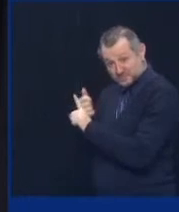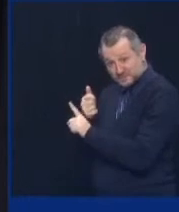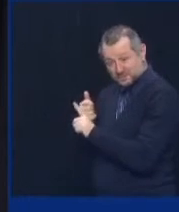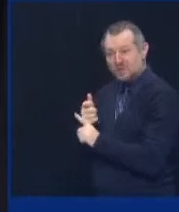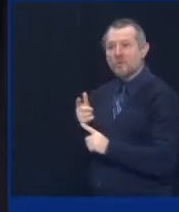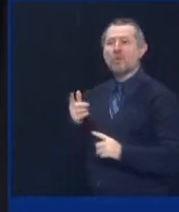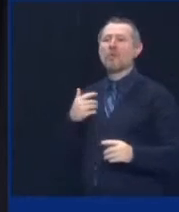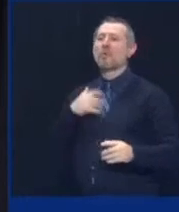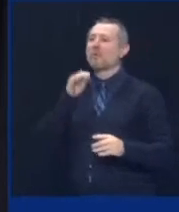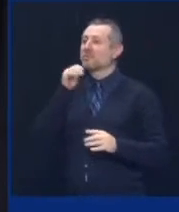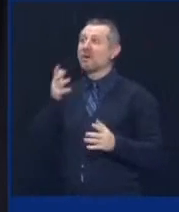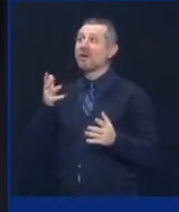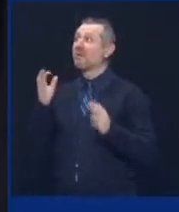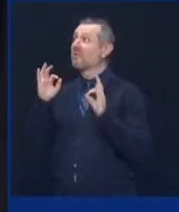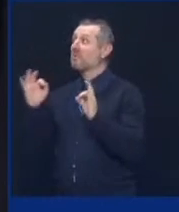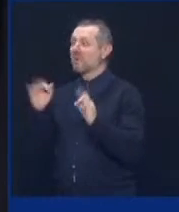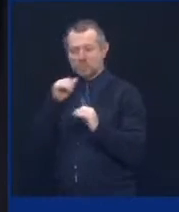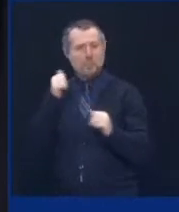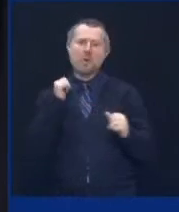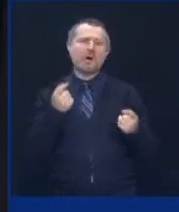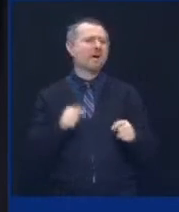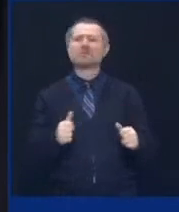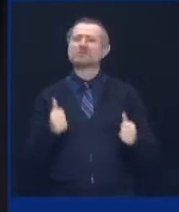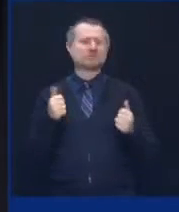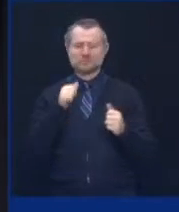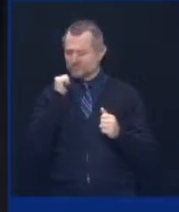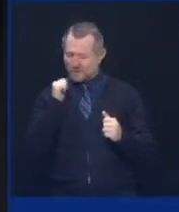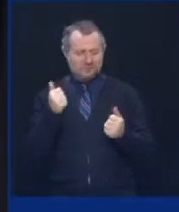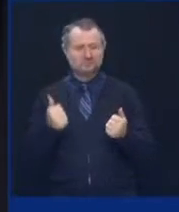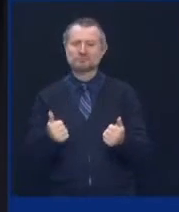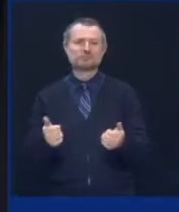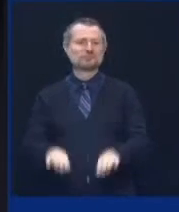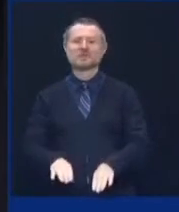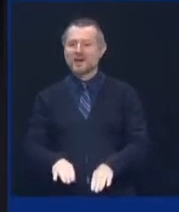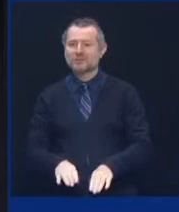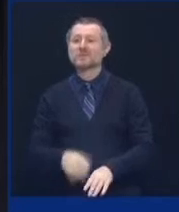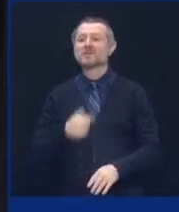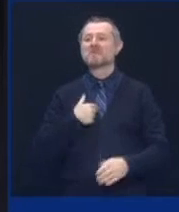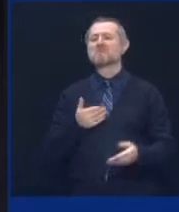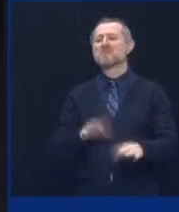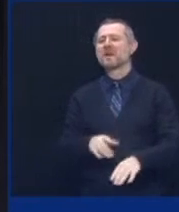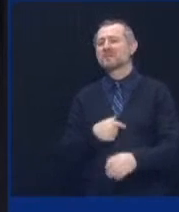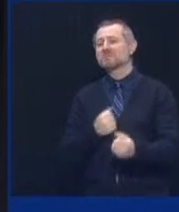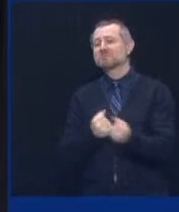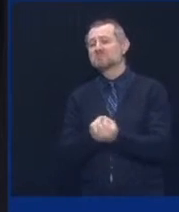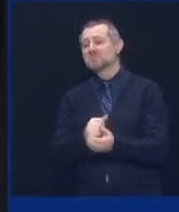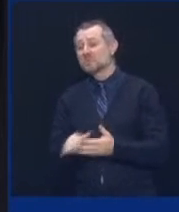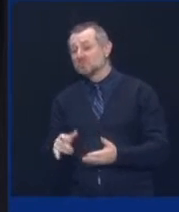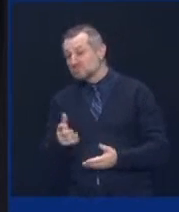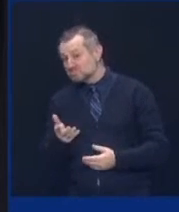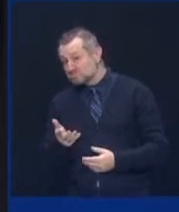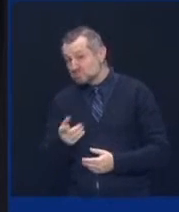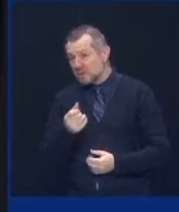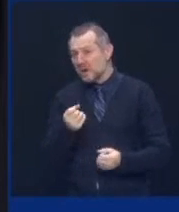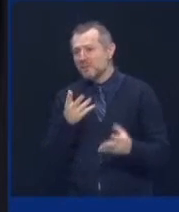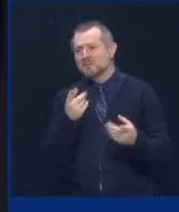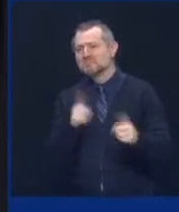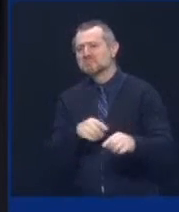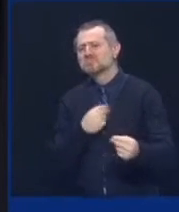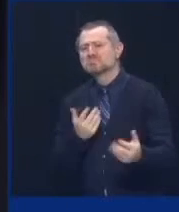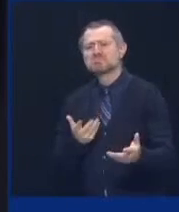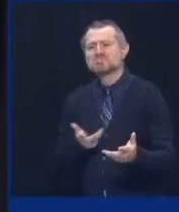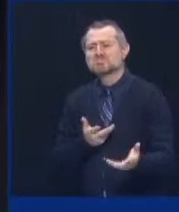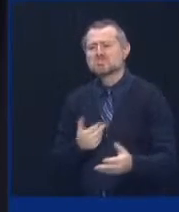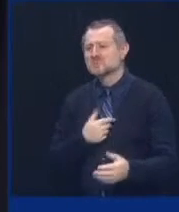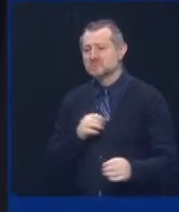bet on New York. I bet on New Yorkers. I'll wager you whatever you want. There's no shutdown, because